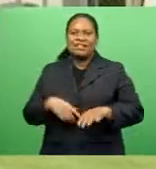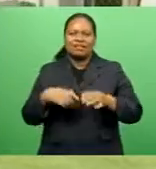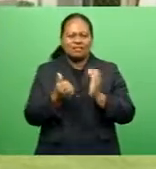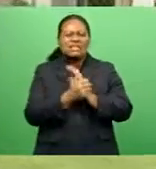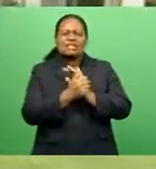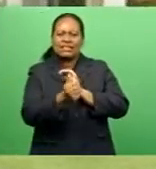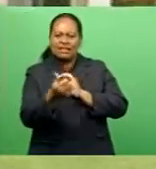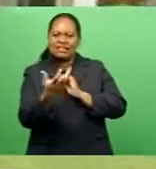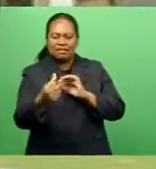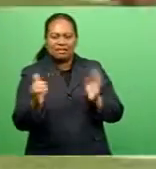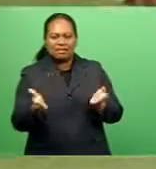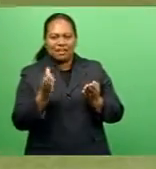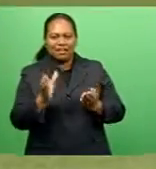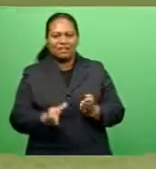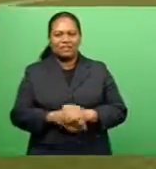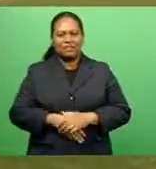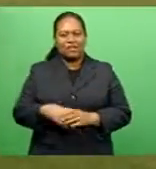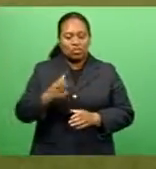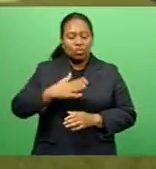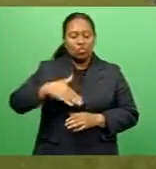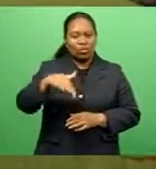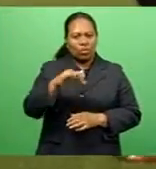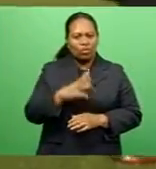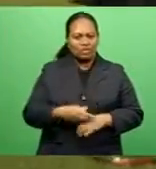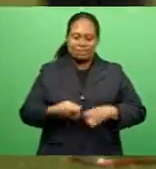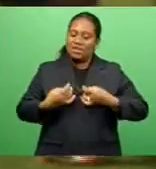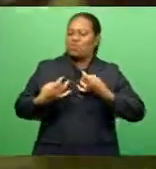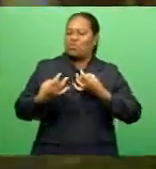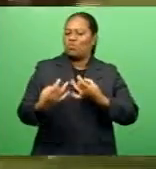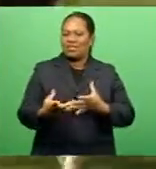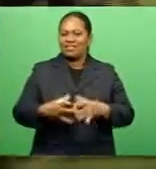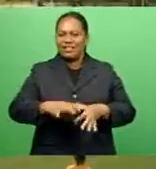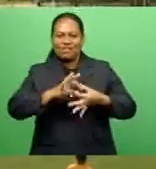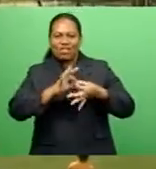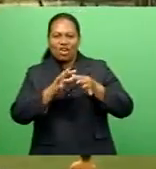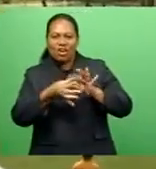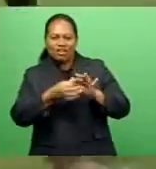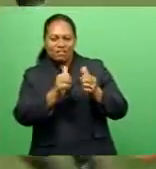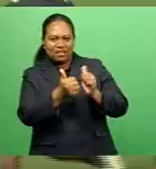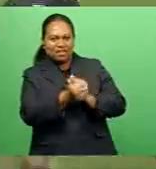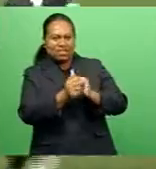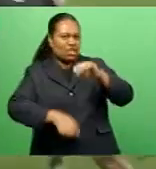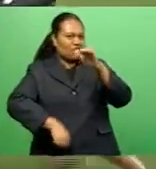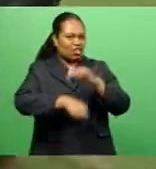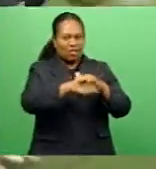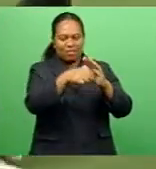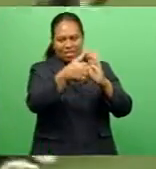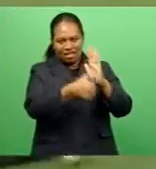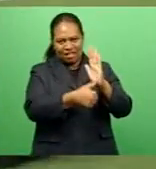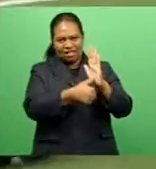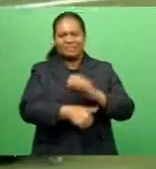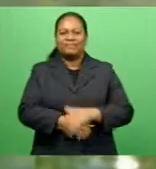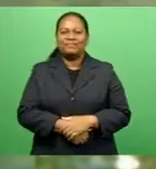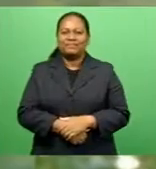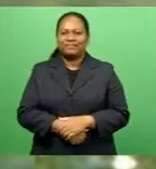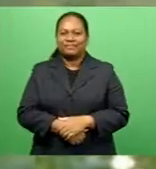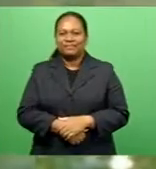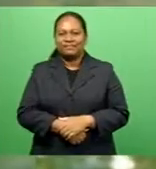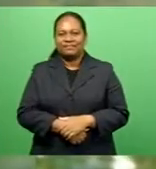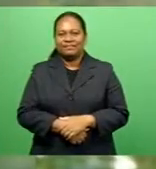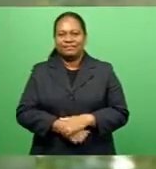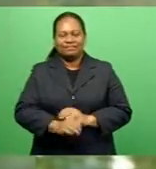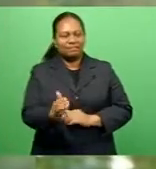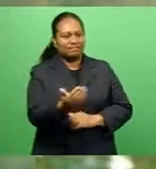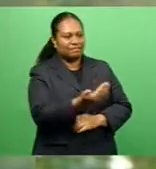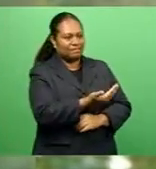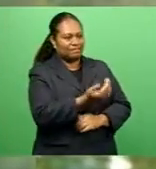players. Getting these players in form and ready for the Olympics is top on the agenda for the Welshman. My focus